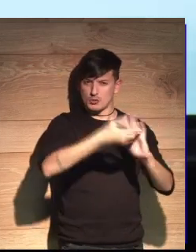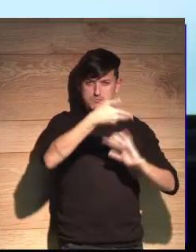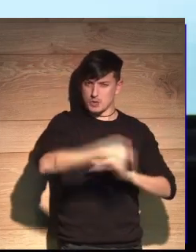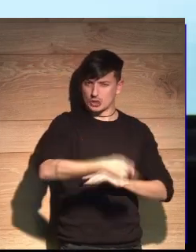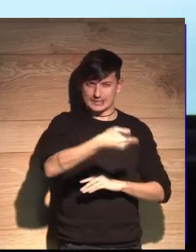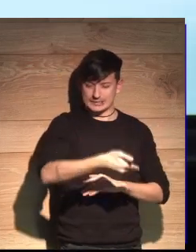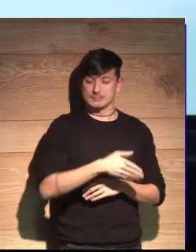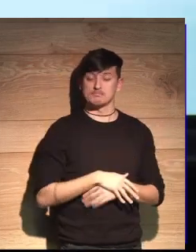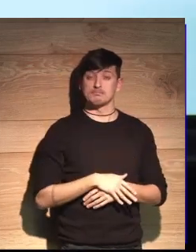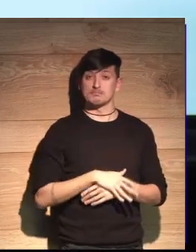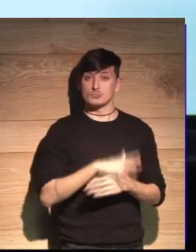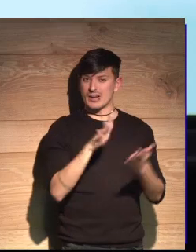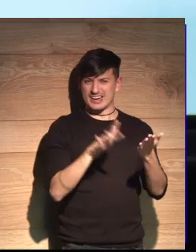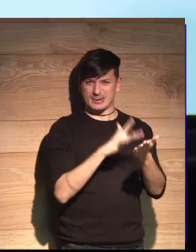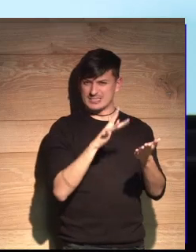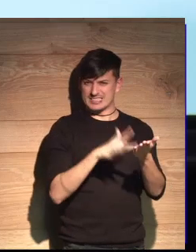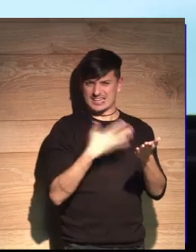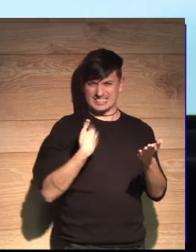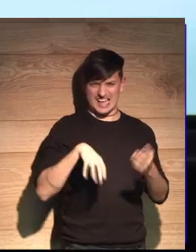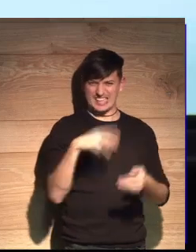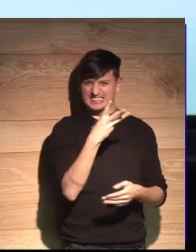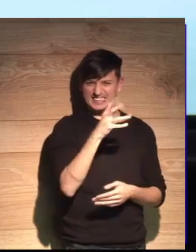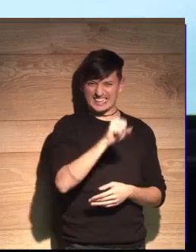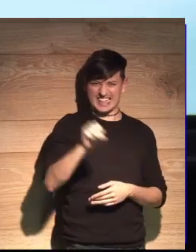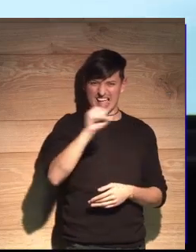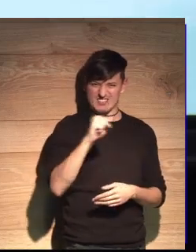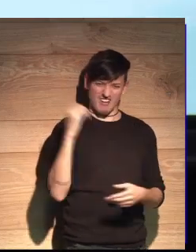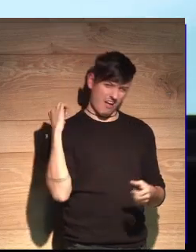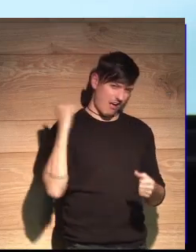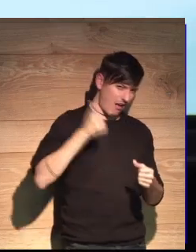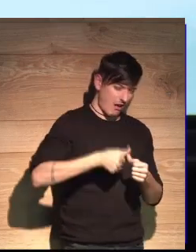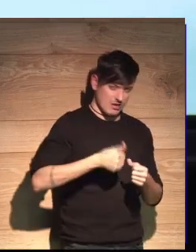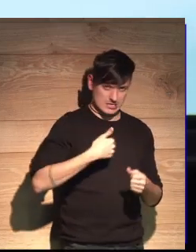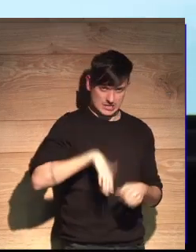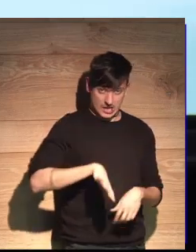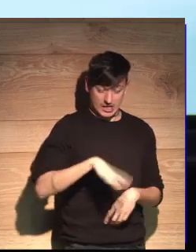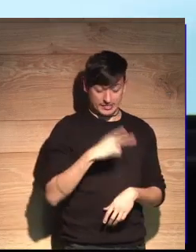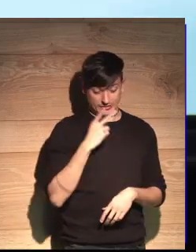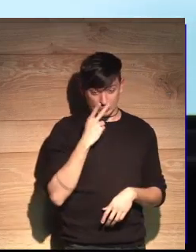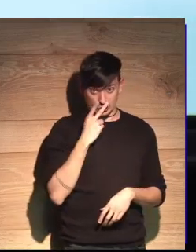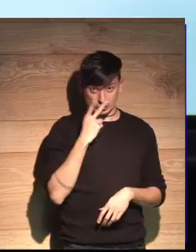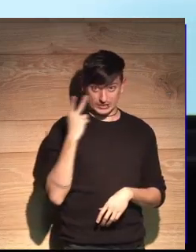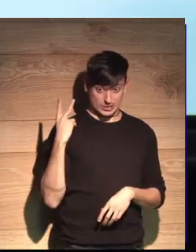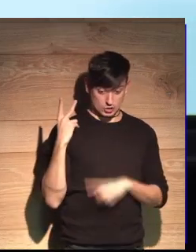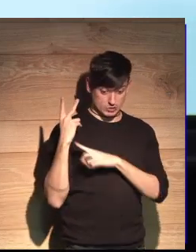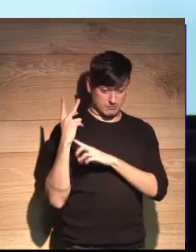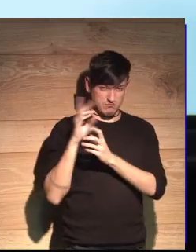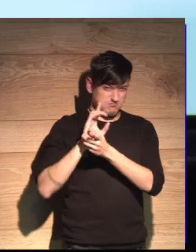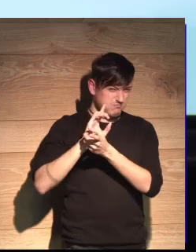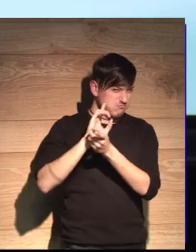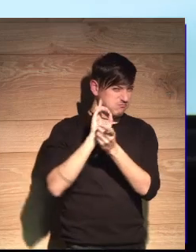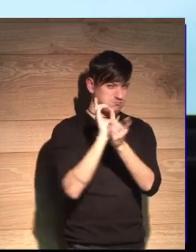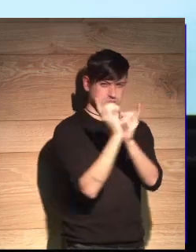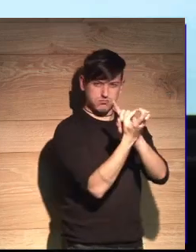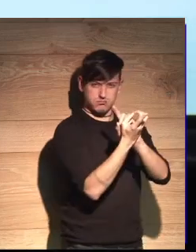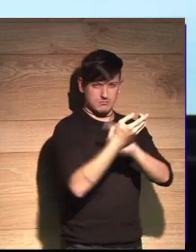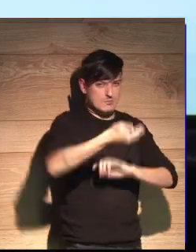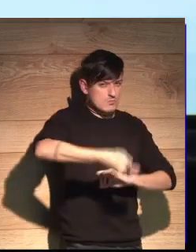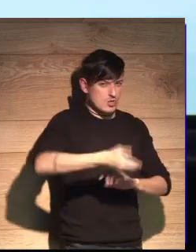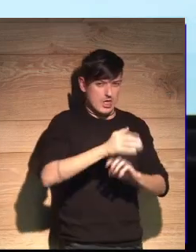most important tools and projects. It's a magazine with over 30 years old that 2 years ago had